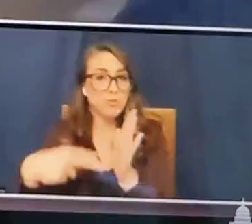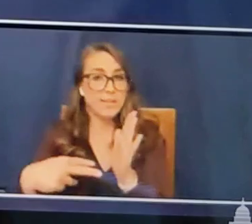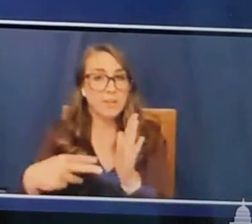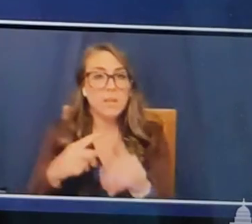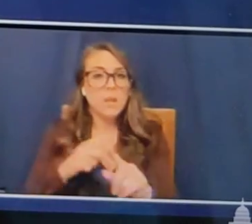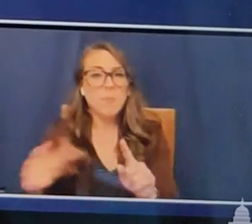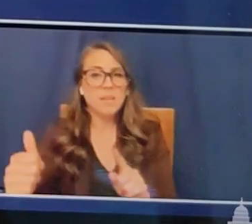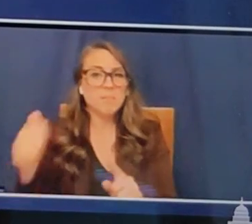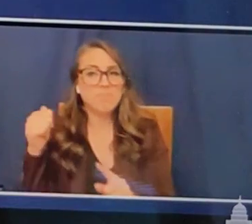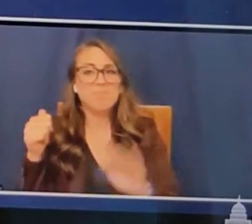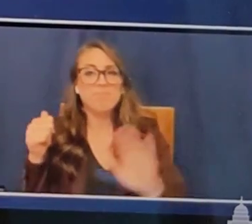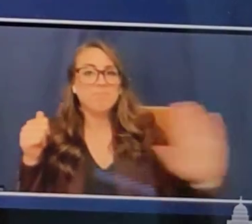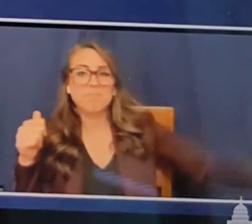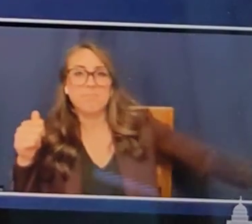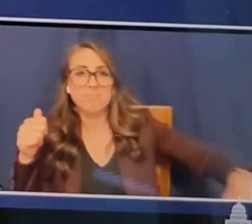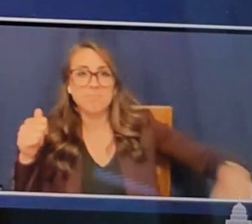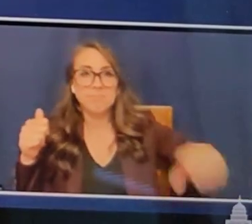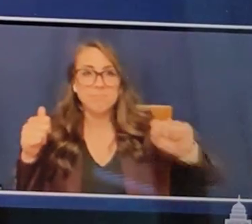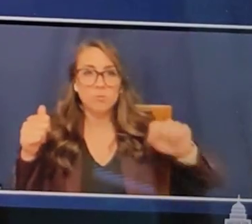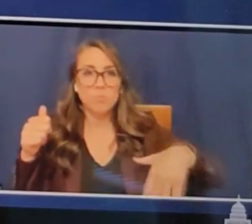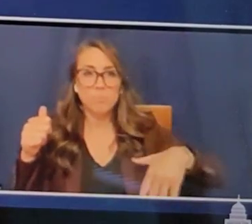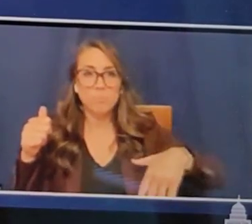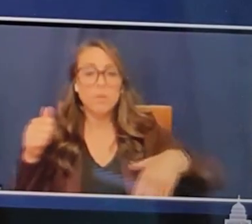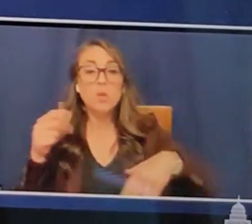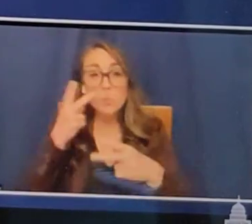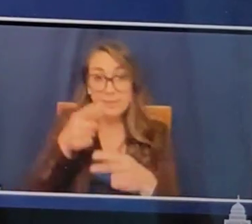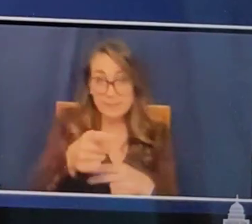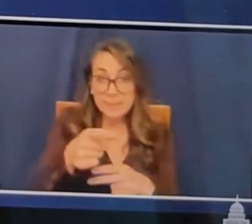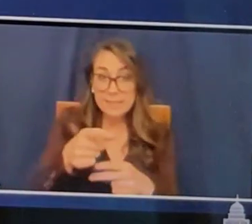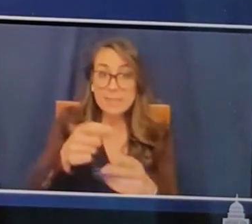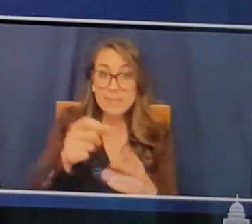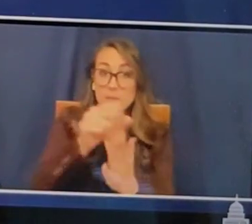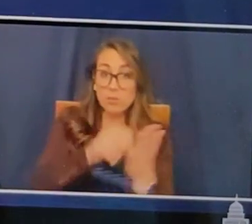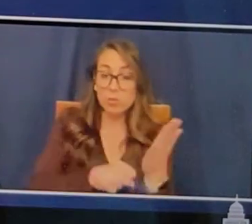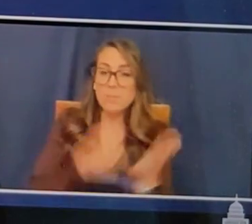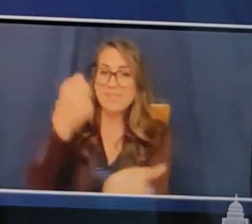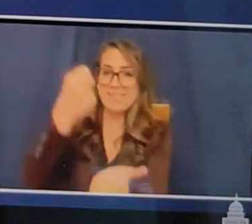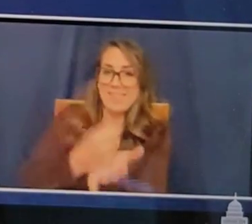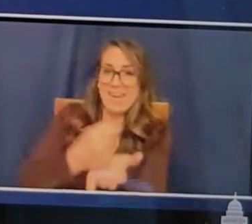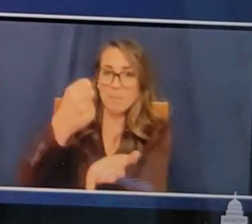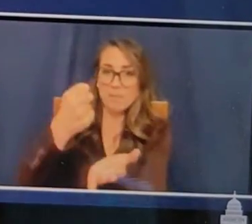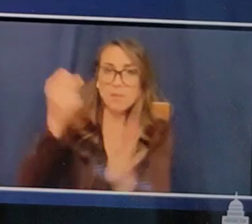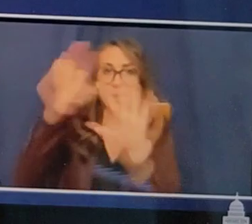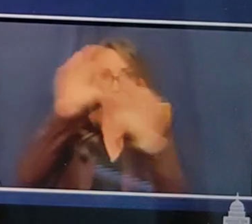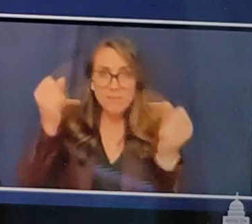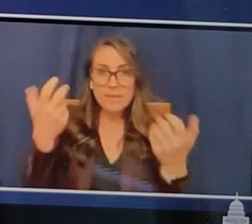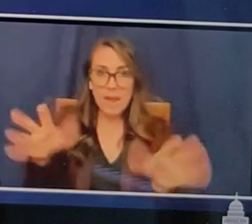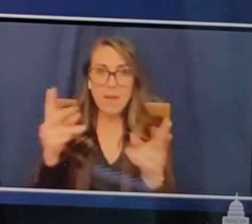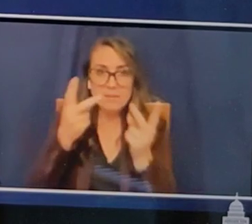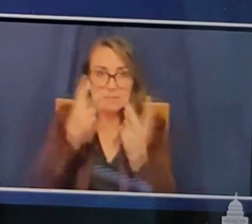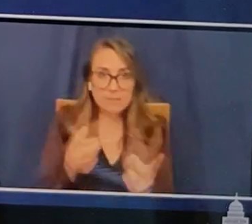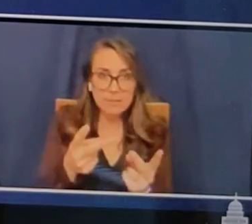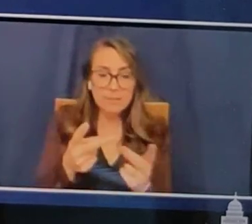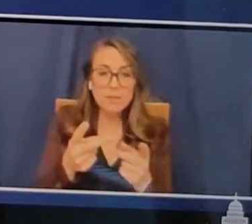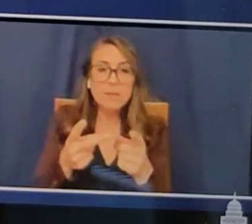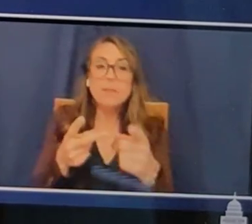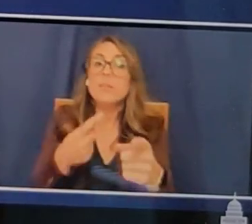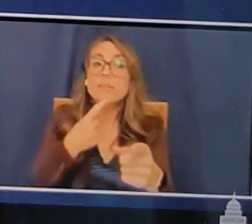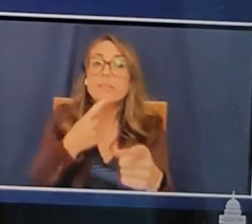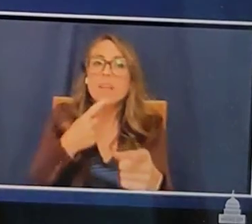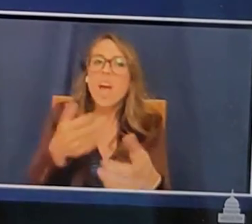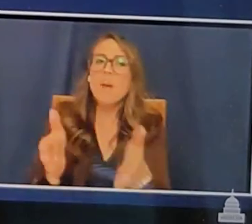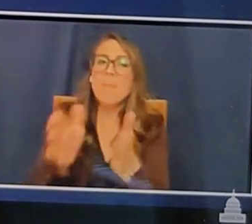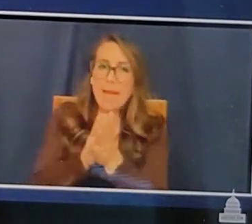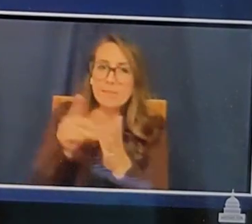can see on the screen, you can see the script is stamped "President has seen." The script said, quote, "I'm asking you to leave the Capital Region